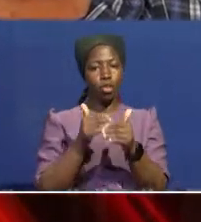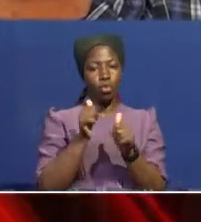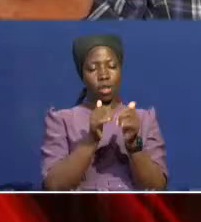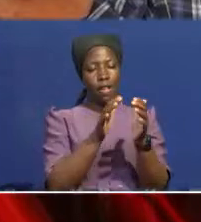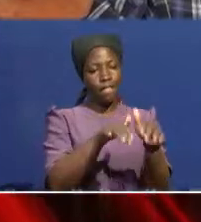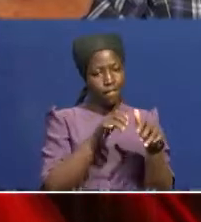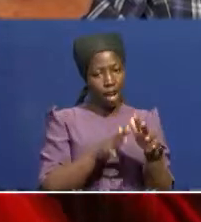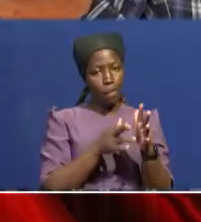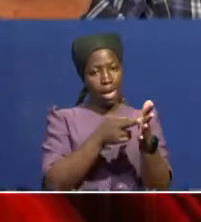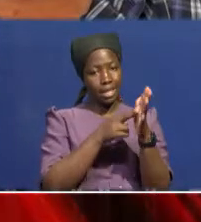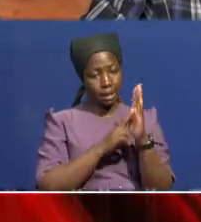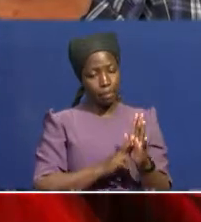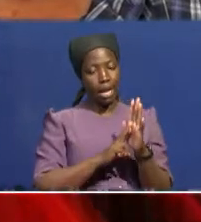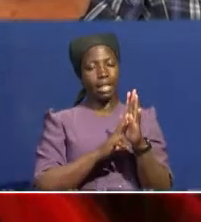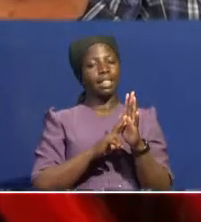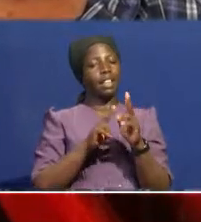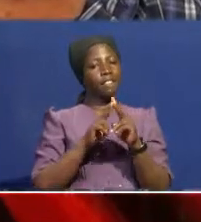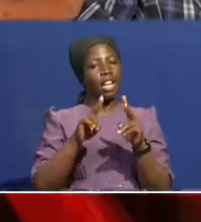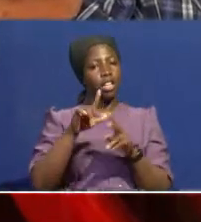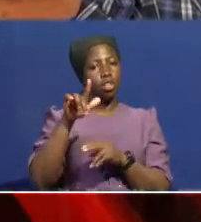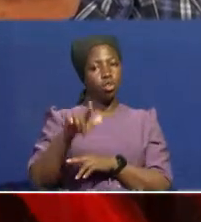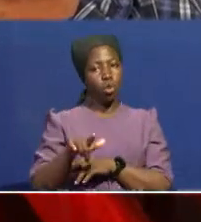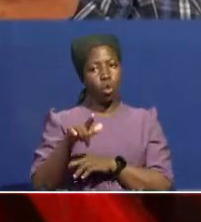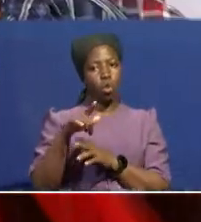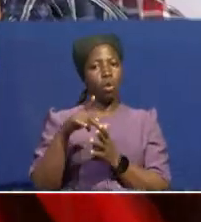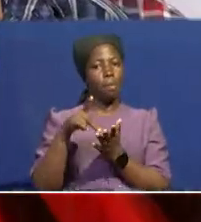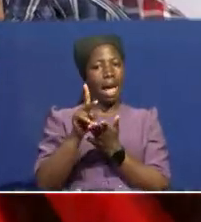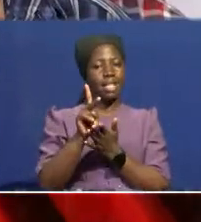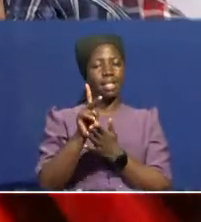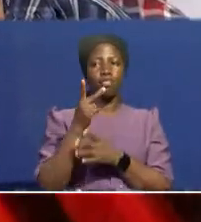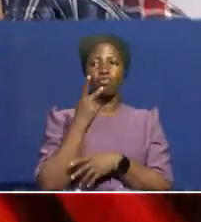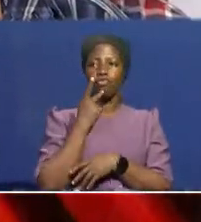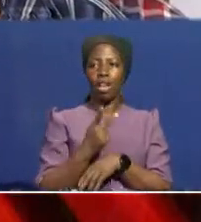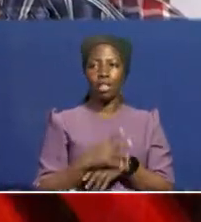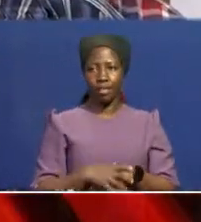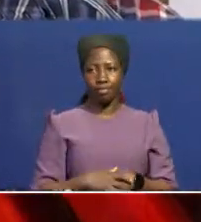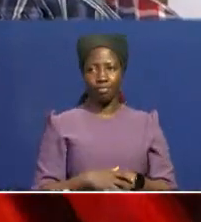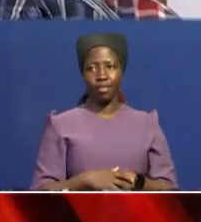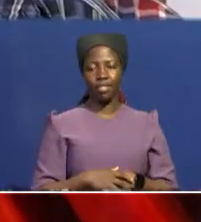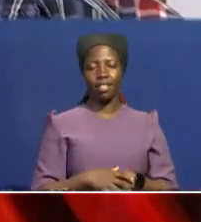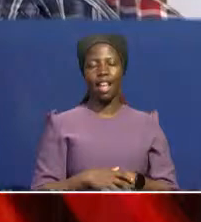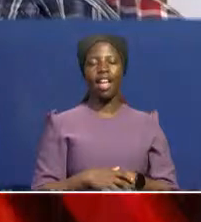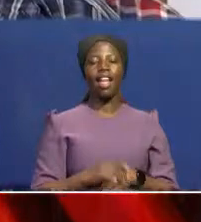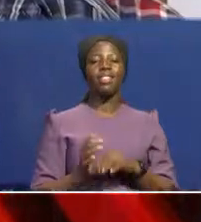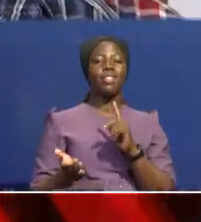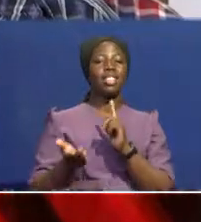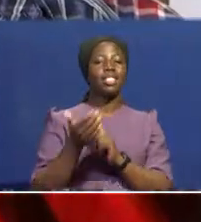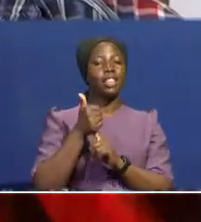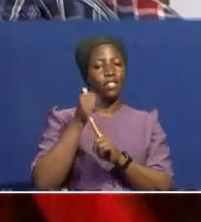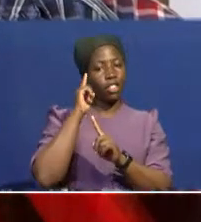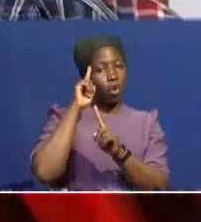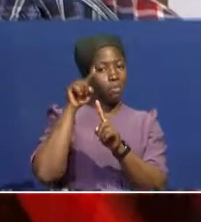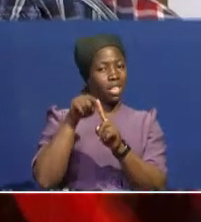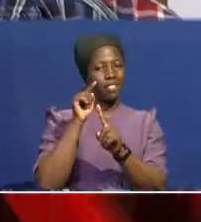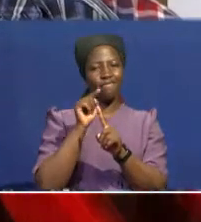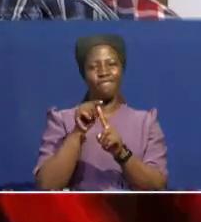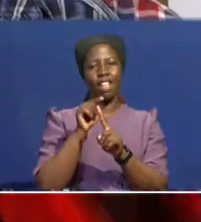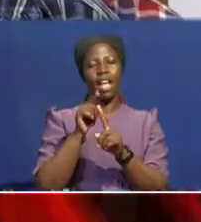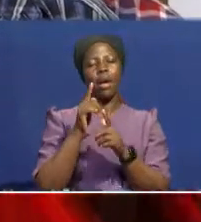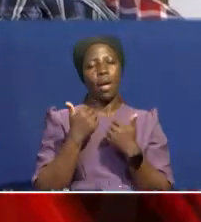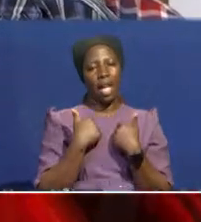very subsidized price of 200. To achieve that objective, we have